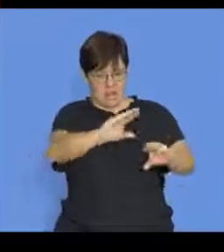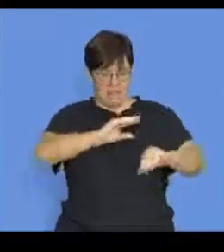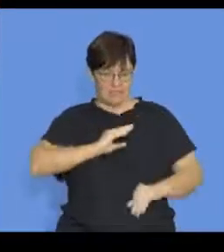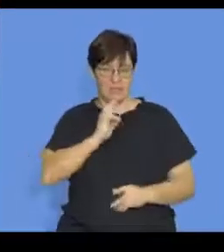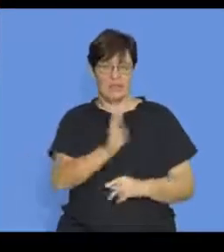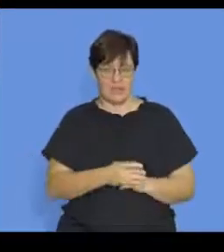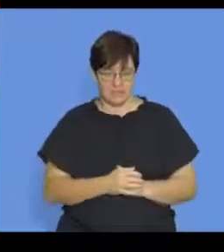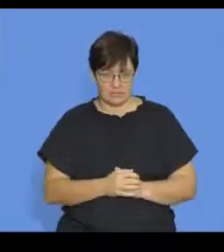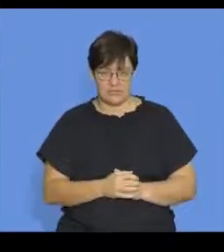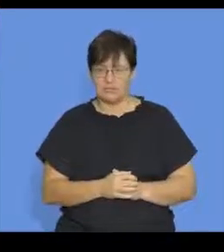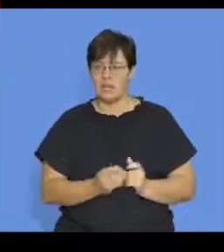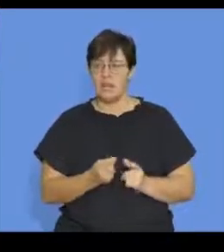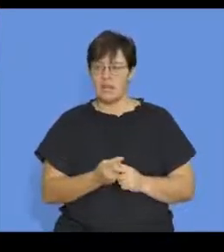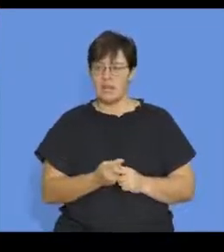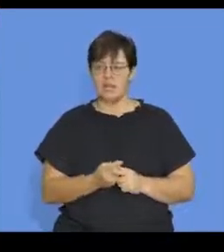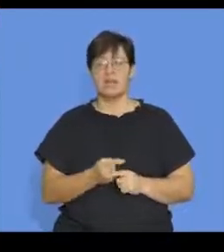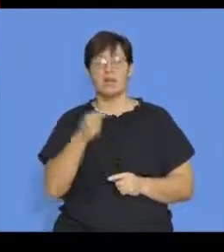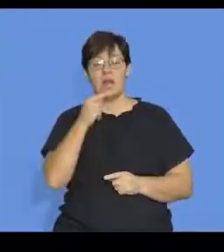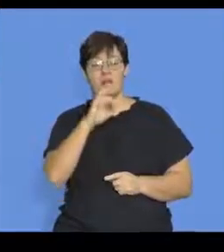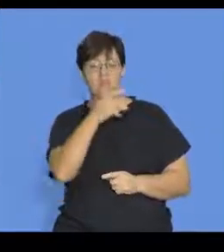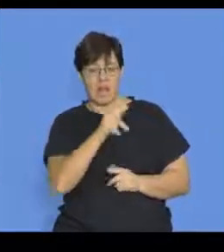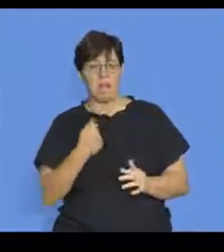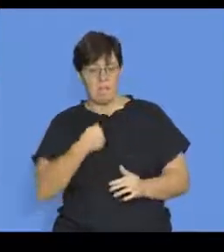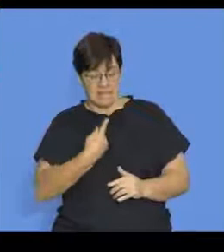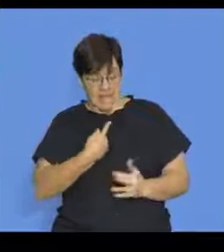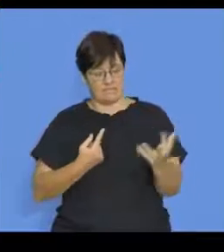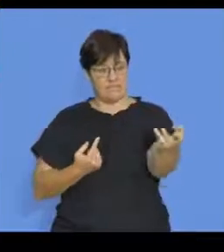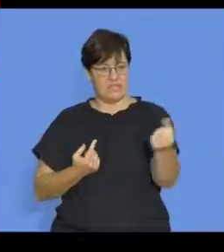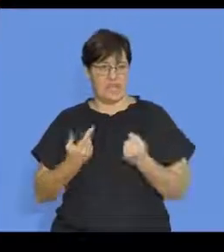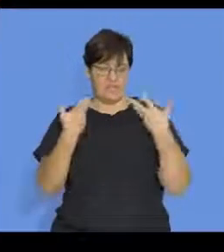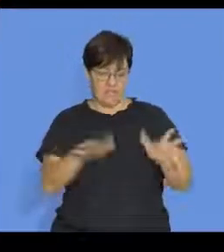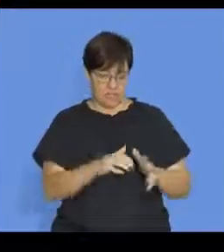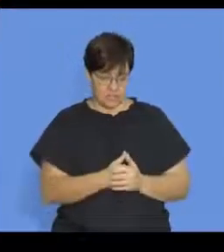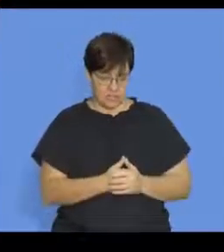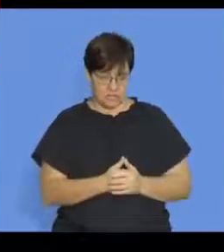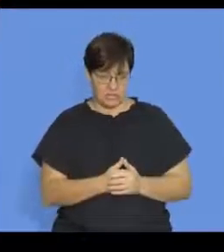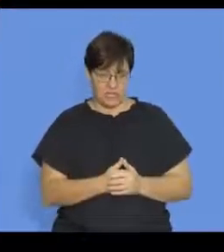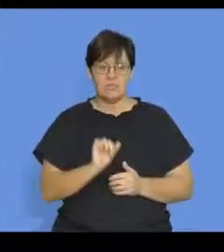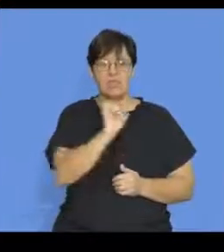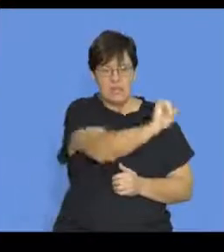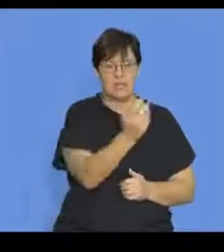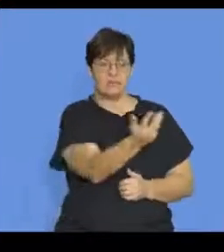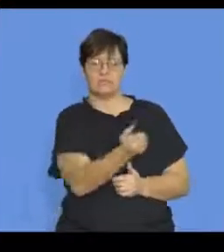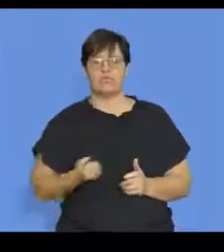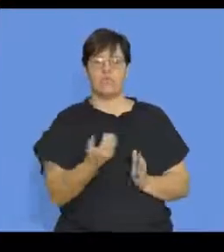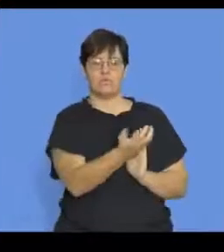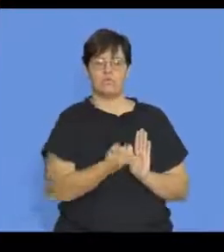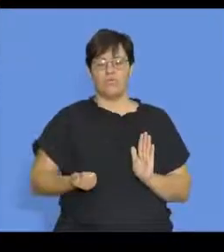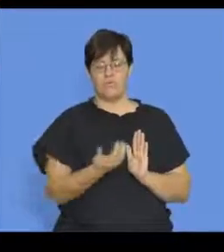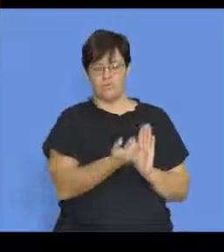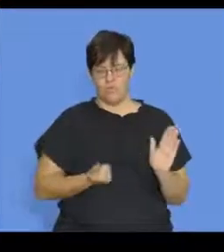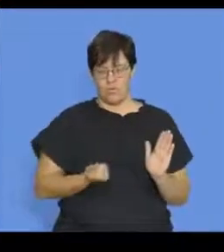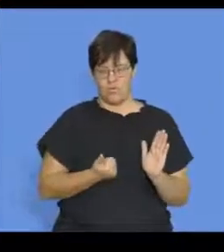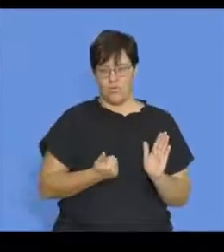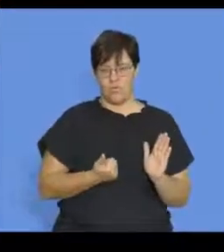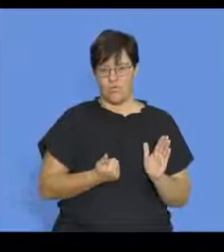remaining profits. And then we've got what Craig has taken. So in other words, his drawings,